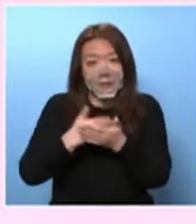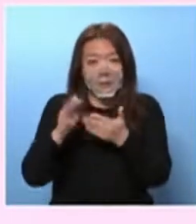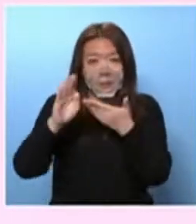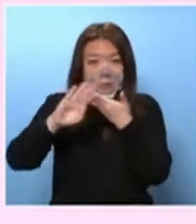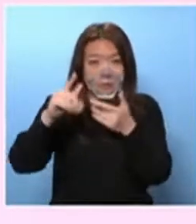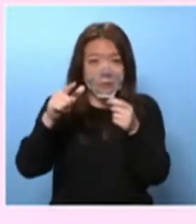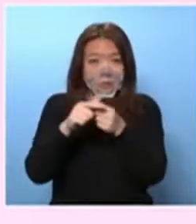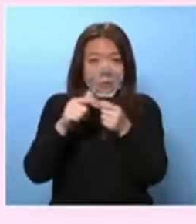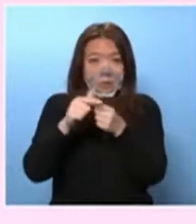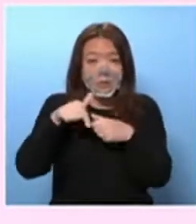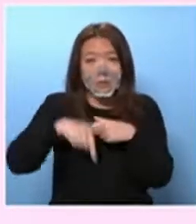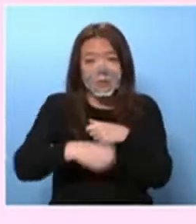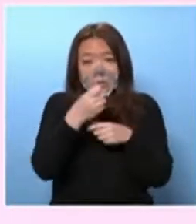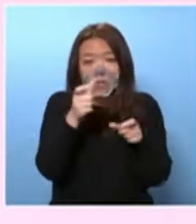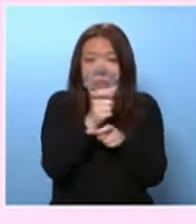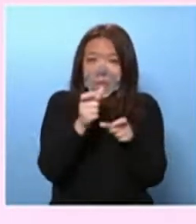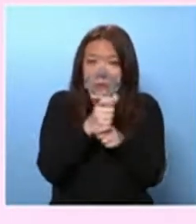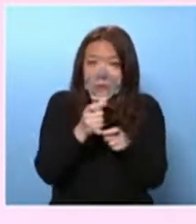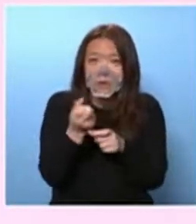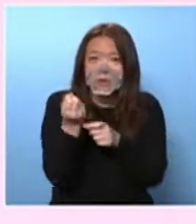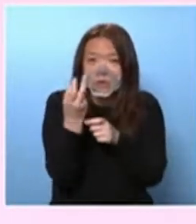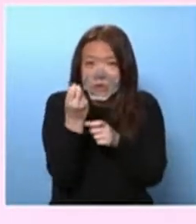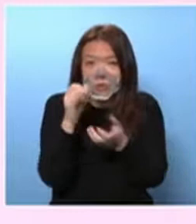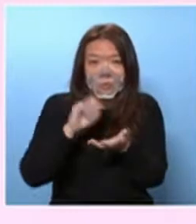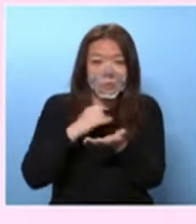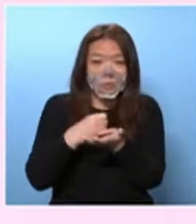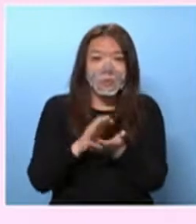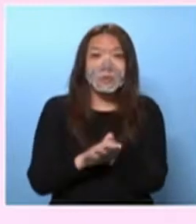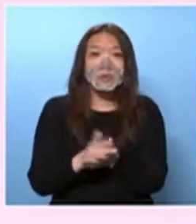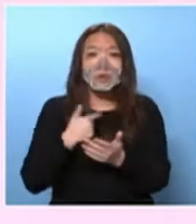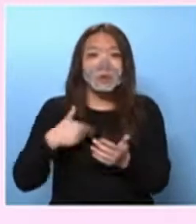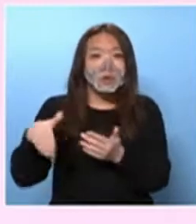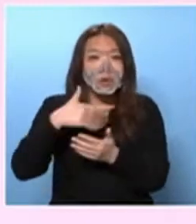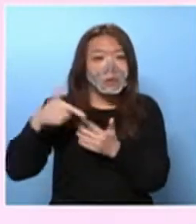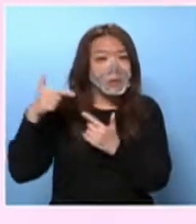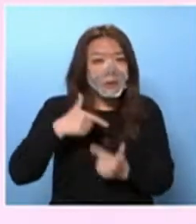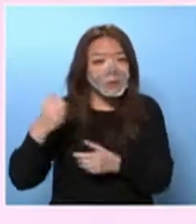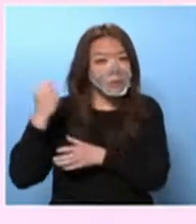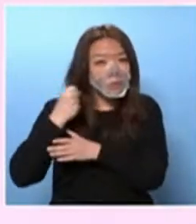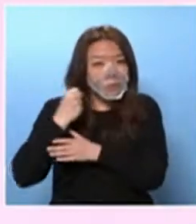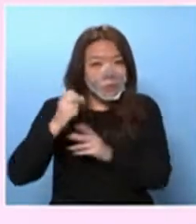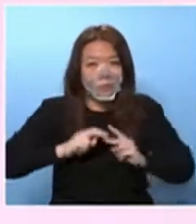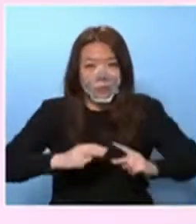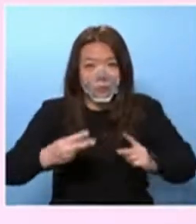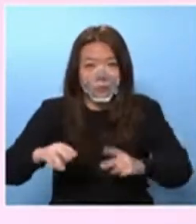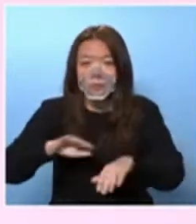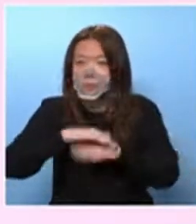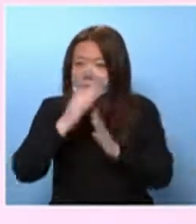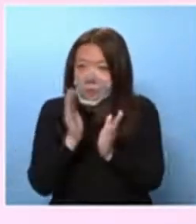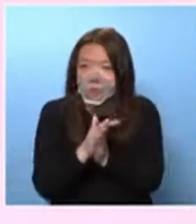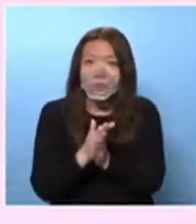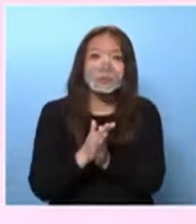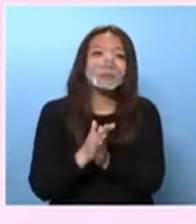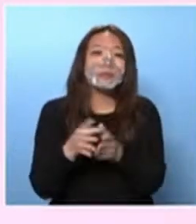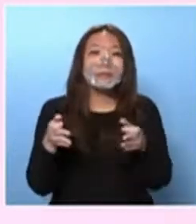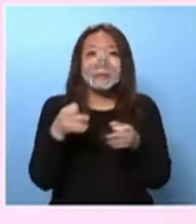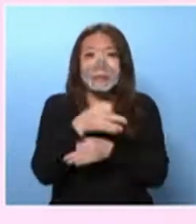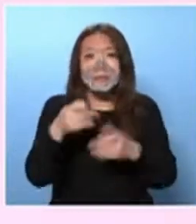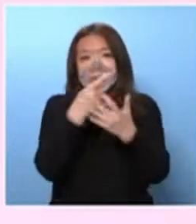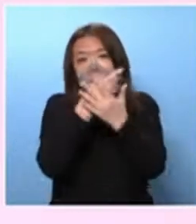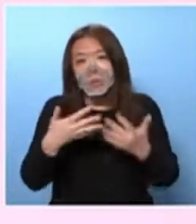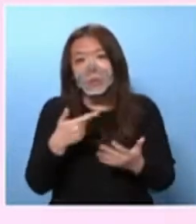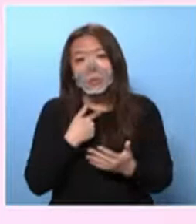jurisdictions with a view to minimizing the risk of double taxation borne by foreign enterprises doing business in Hong Kong. We will continue